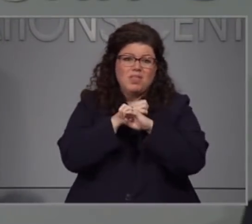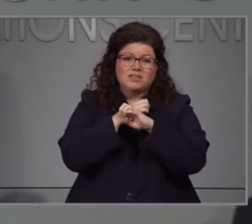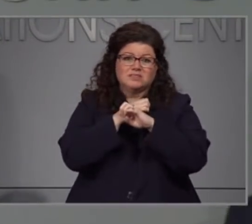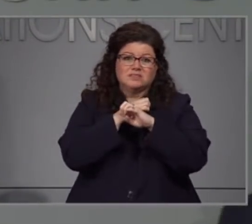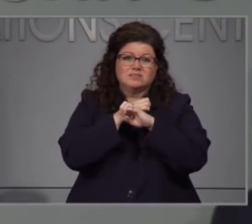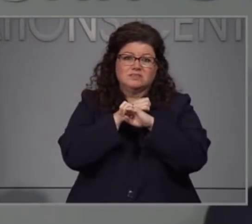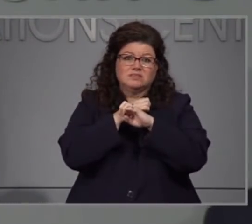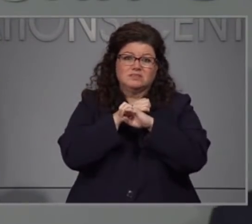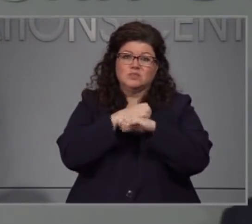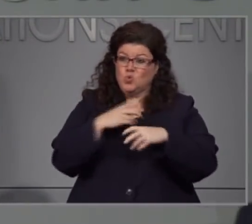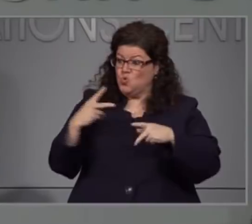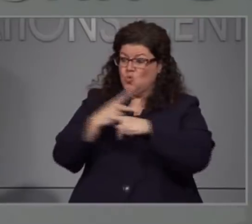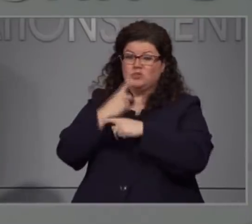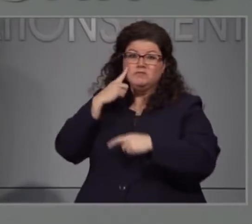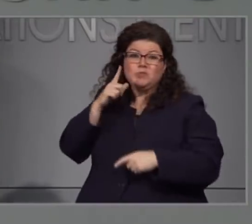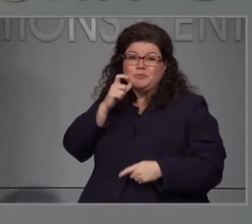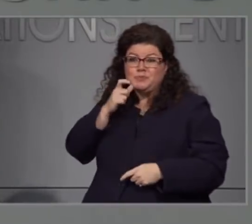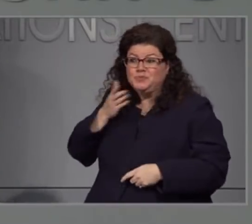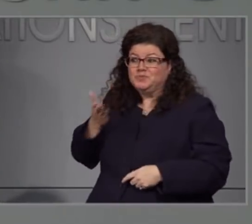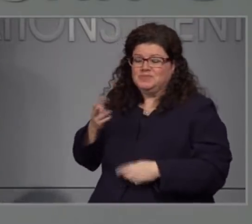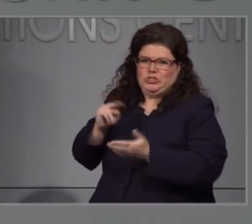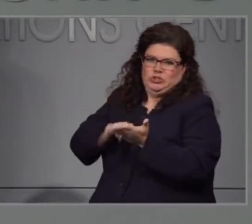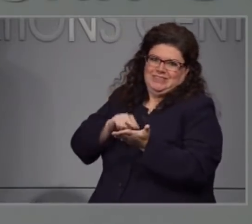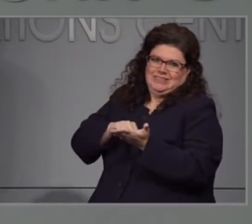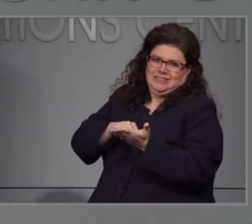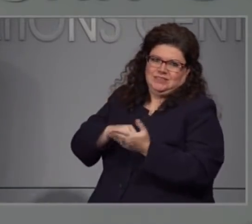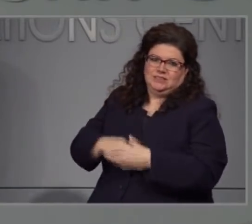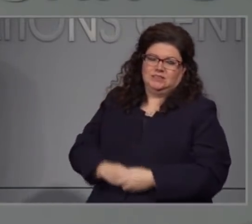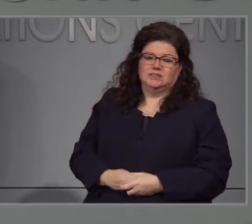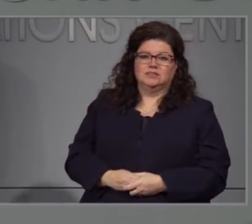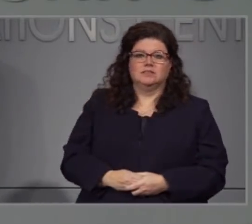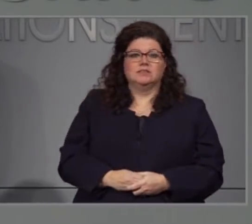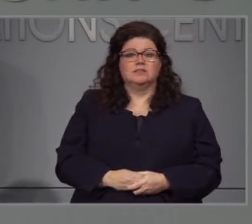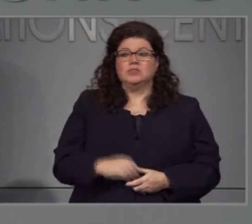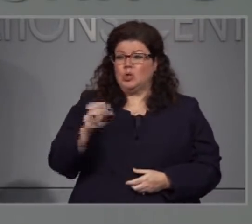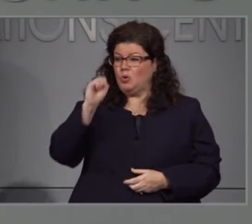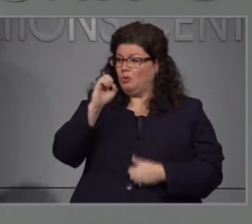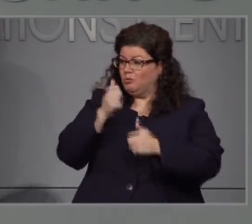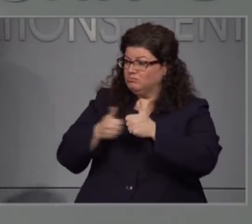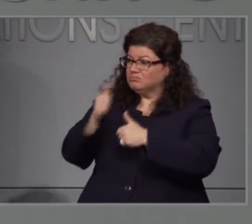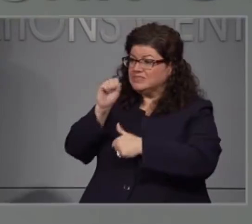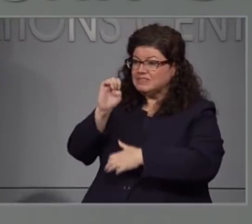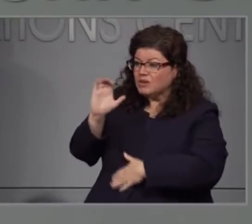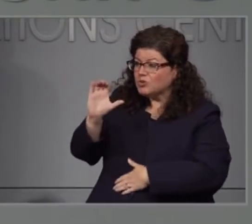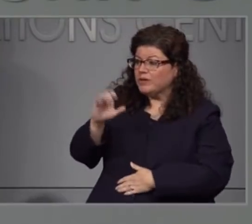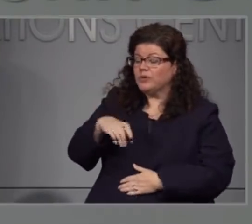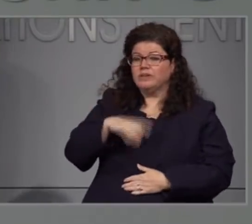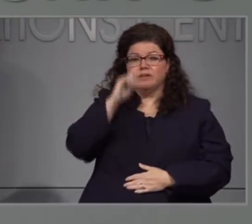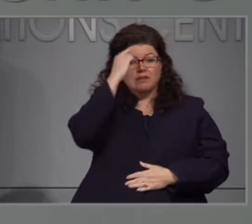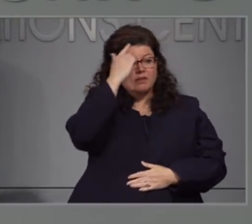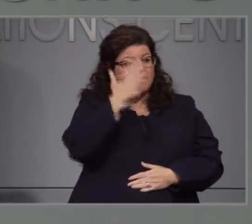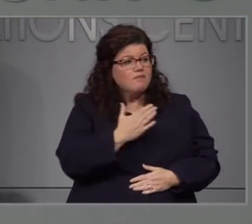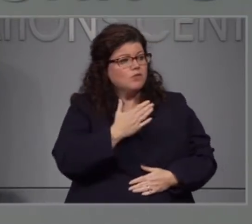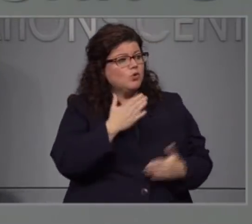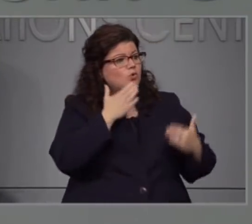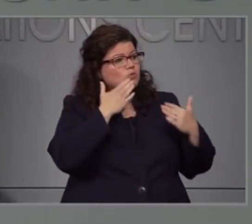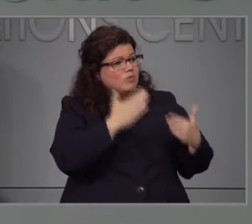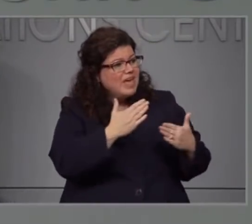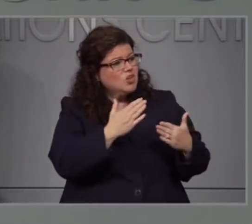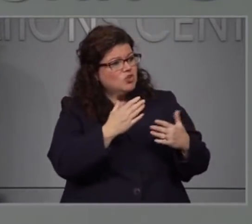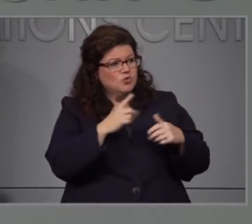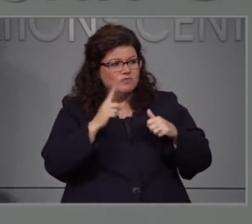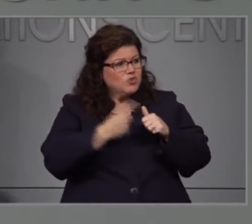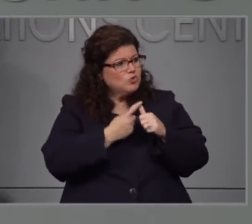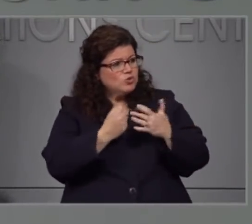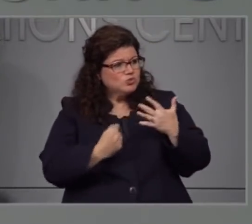exception. We applaud the governor and the secretary for keeping the best interests of the